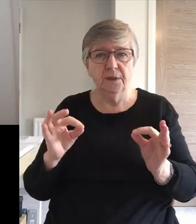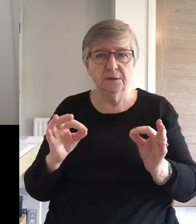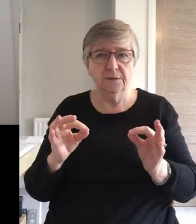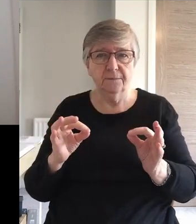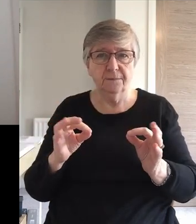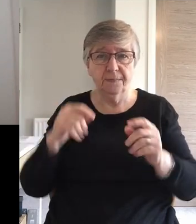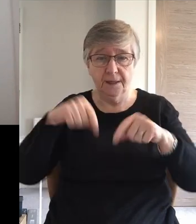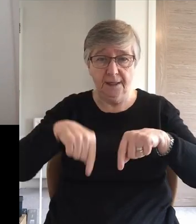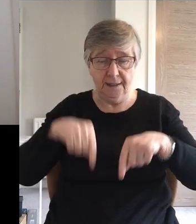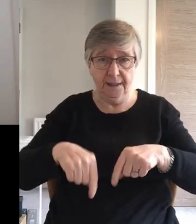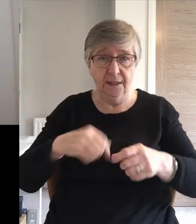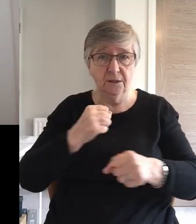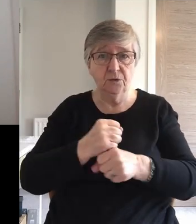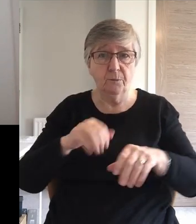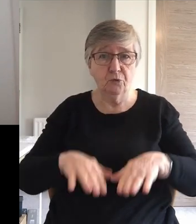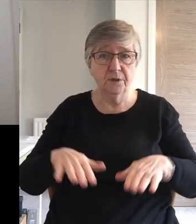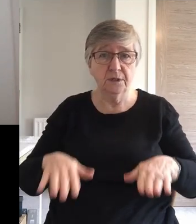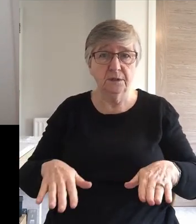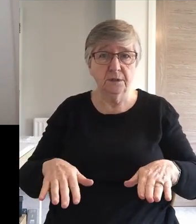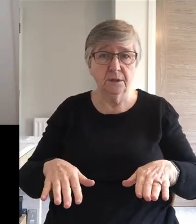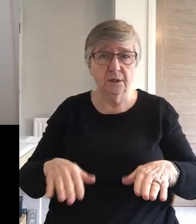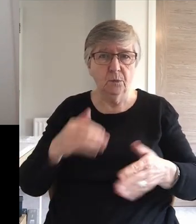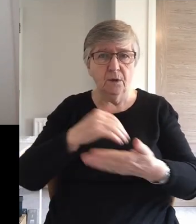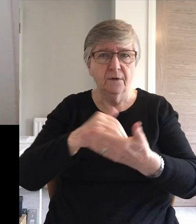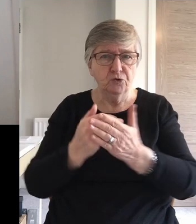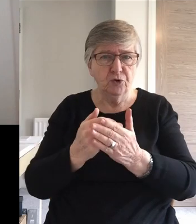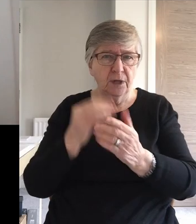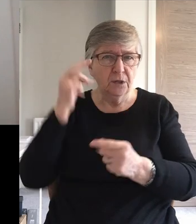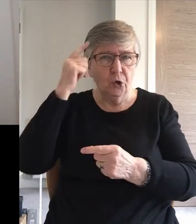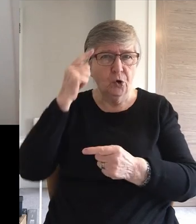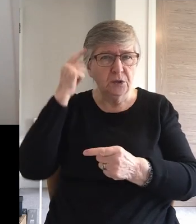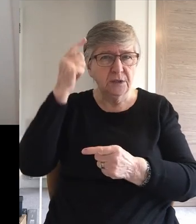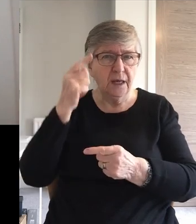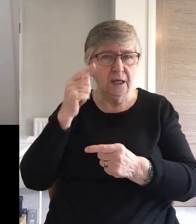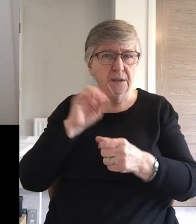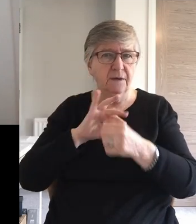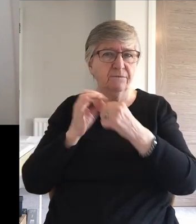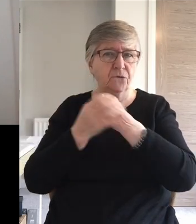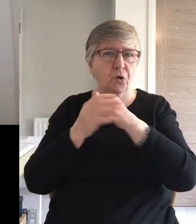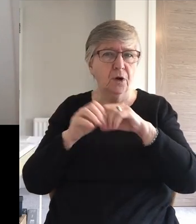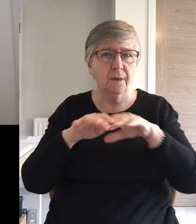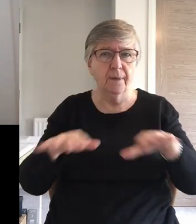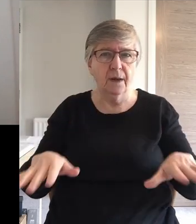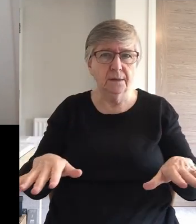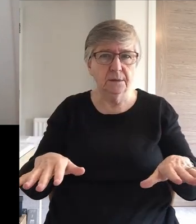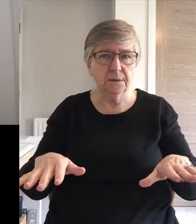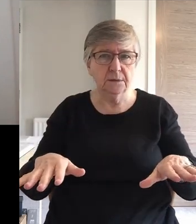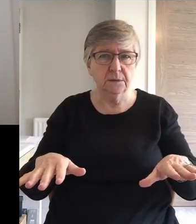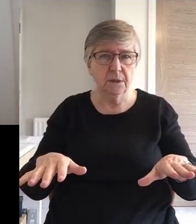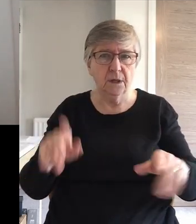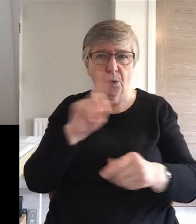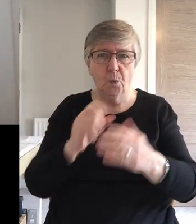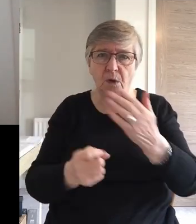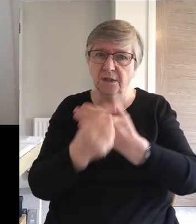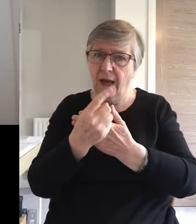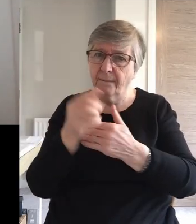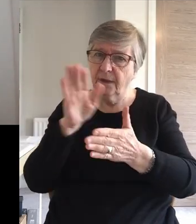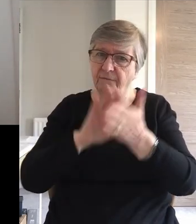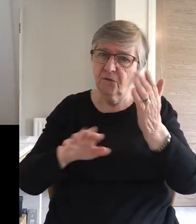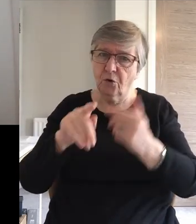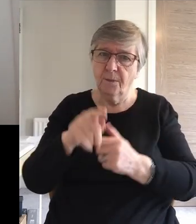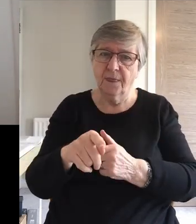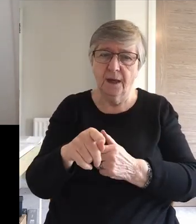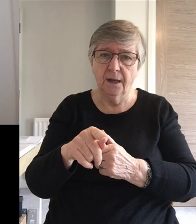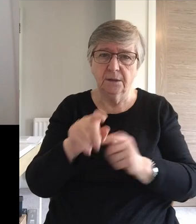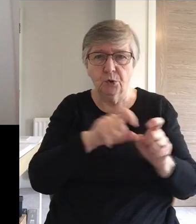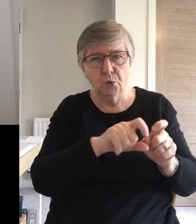Here at home, we have shared our concerns for the coronavirus pandemic and all the consequences of it.